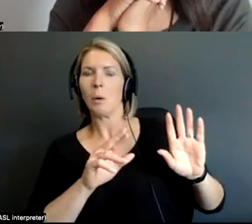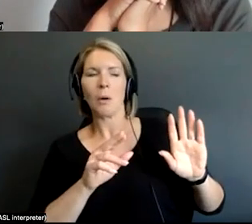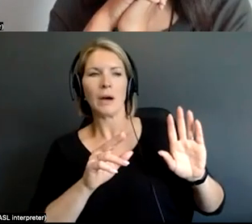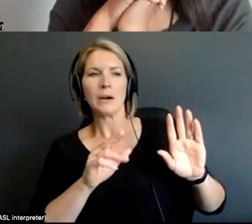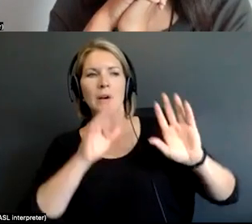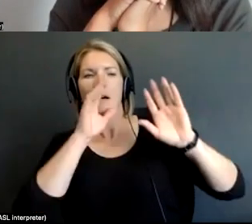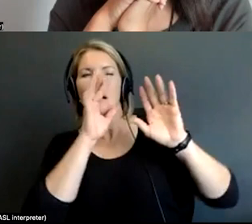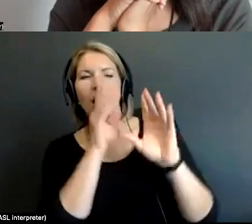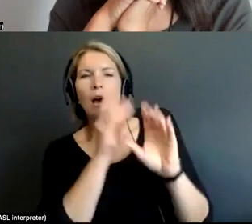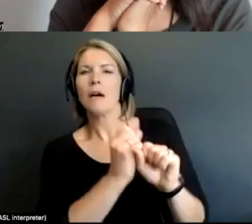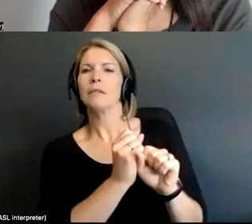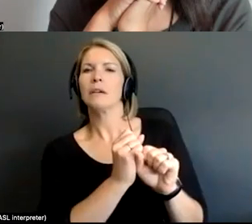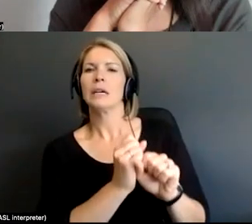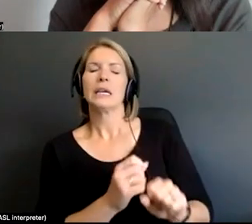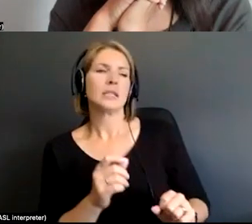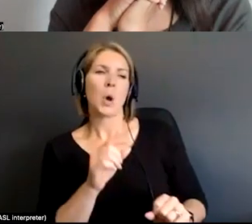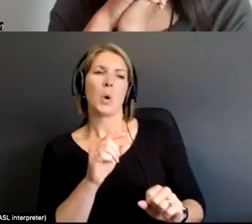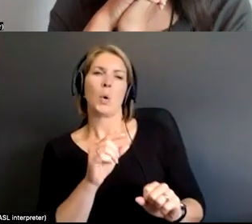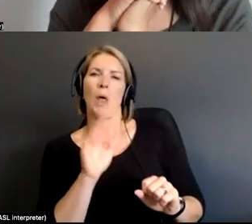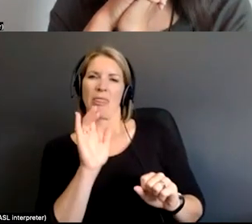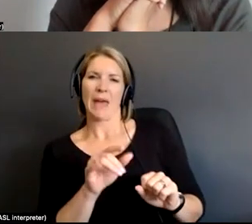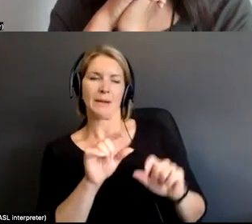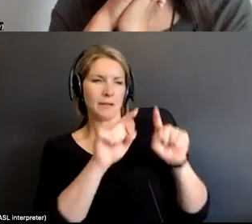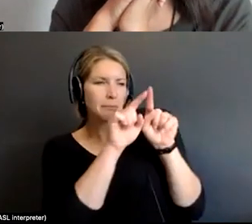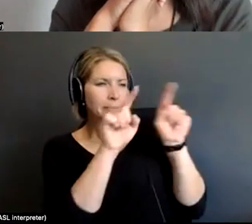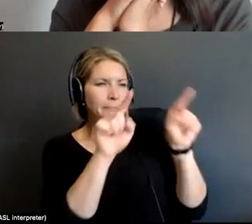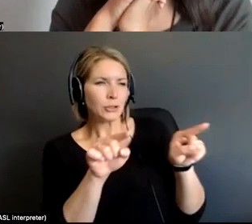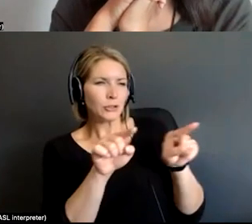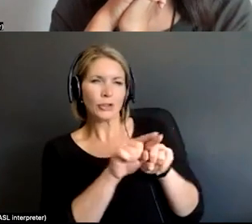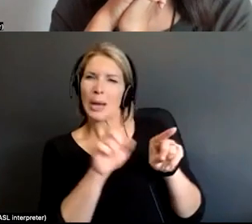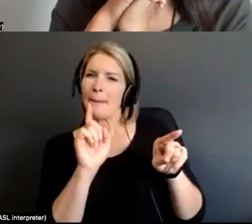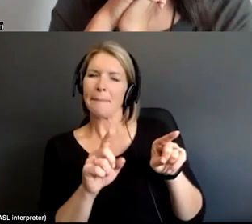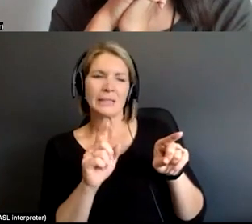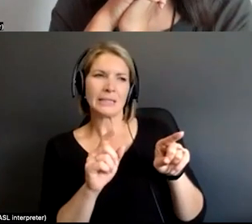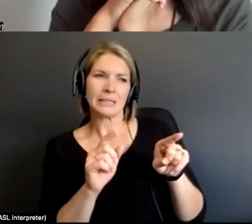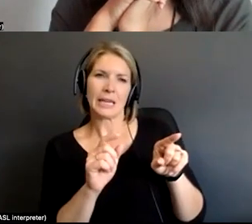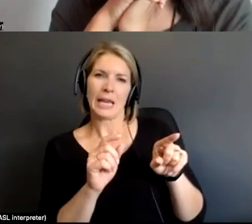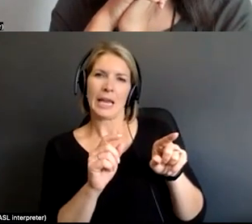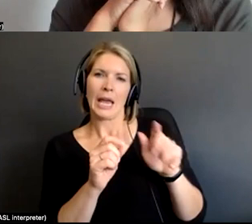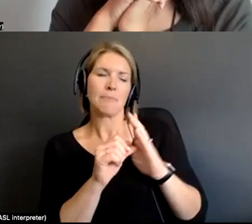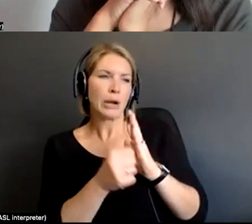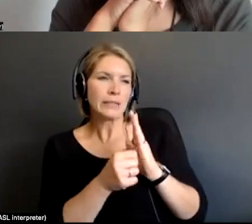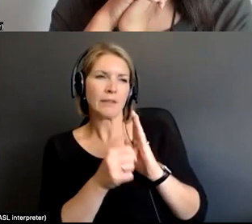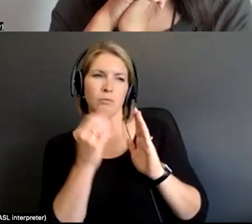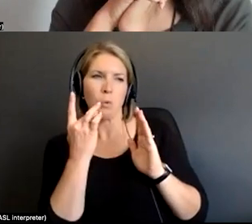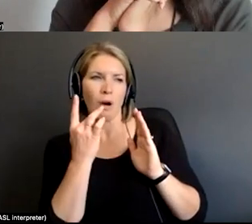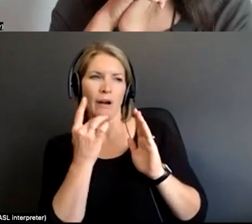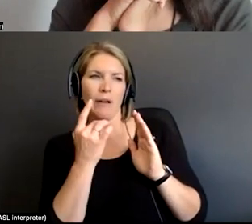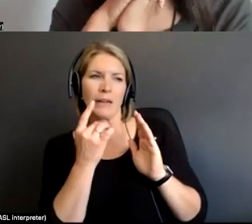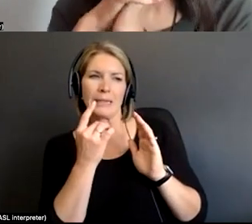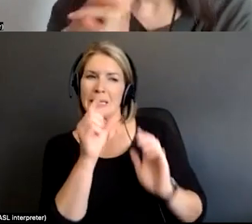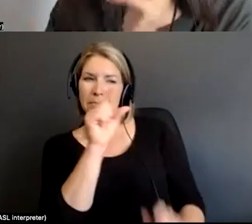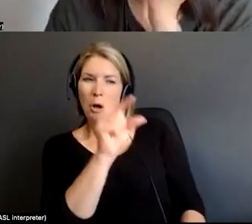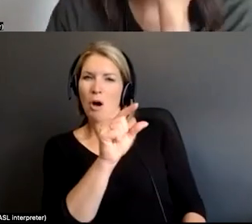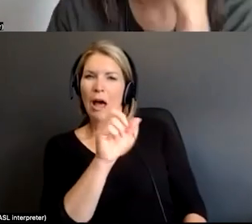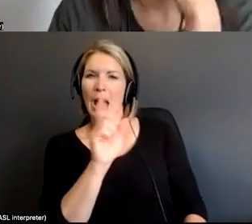it's telling a story by how it sits in the frame. And I was going to, I was just observing as Lauren was dutifully arranging these covers,